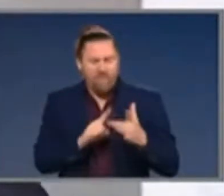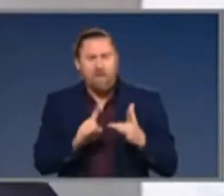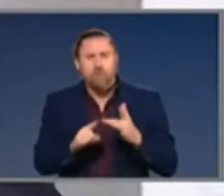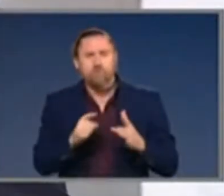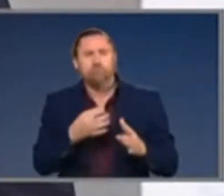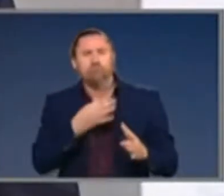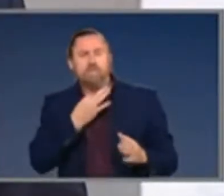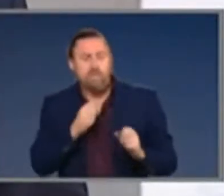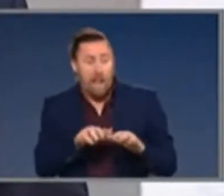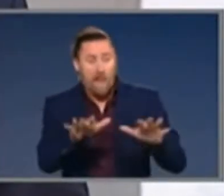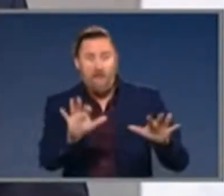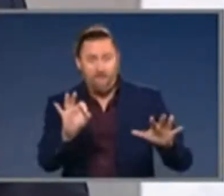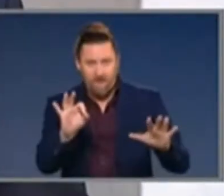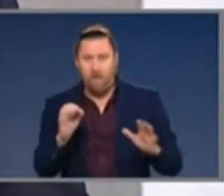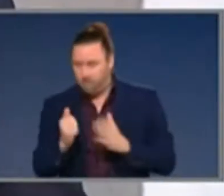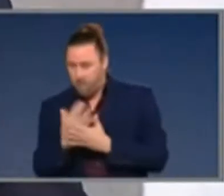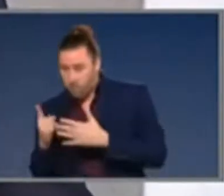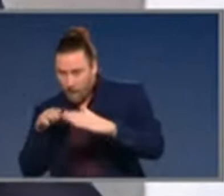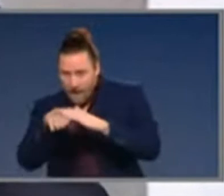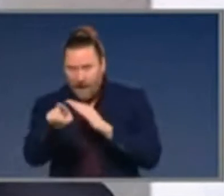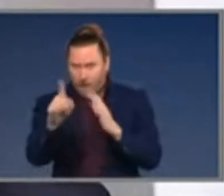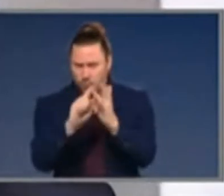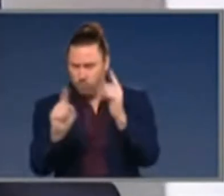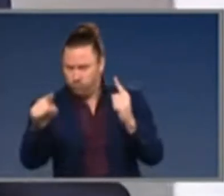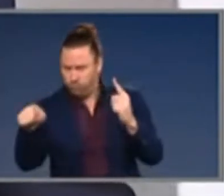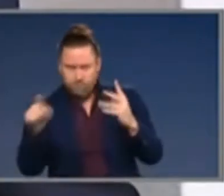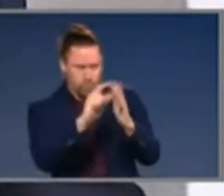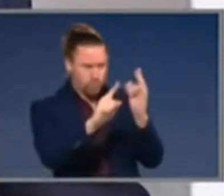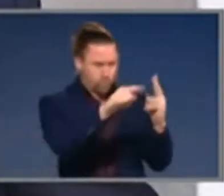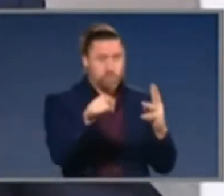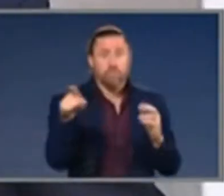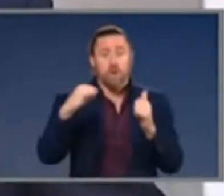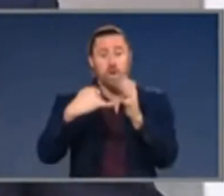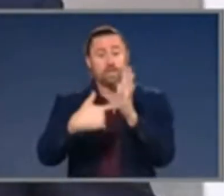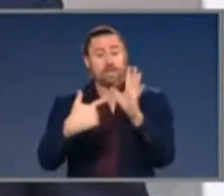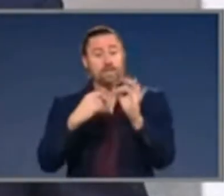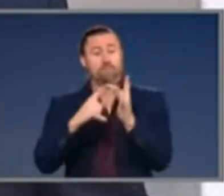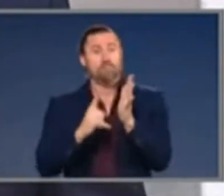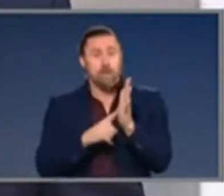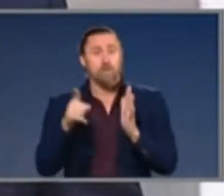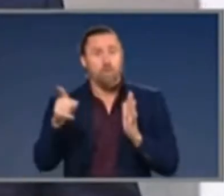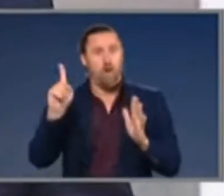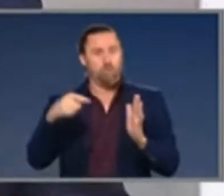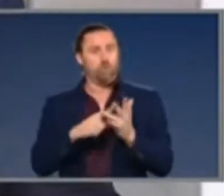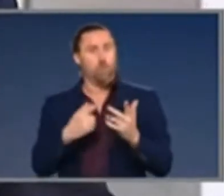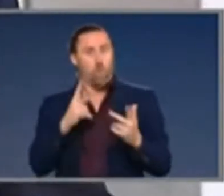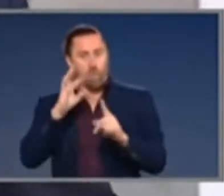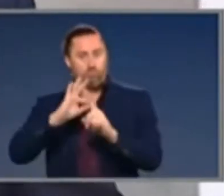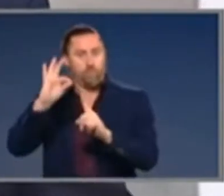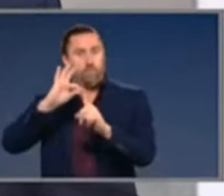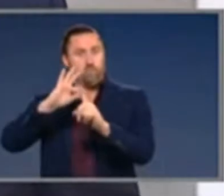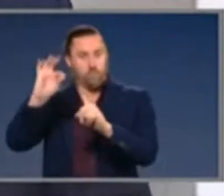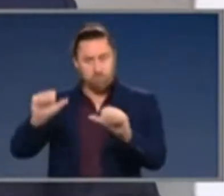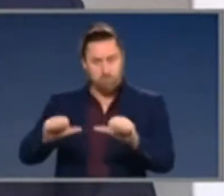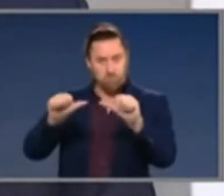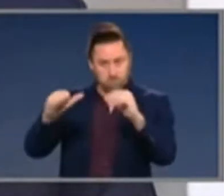those facilities can be stabilised. St Basil's, I'm advised now, has been brought to a stable position, and we're working very hard